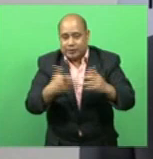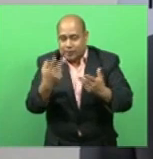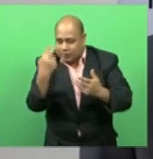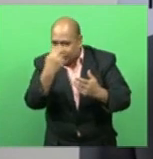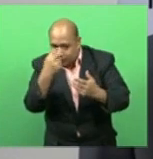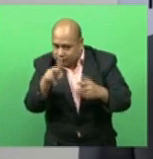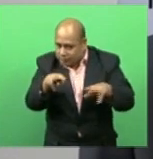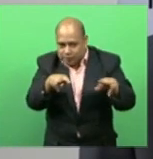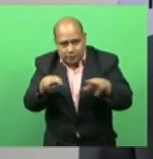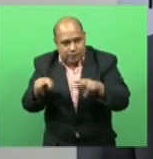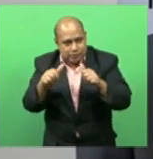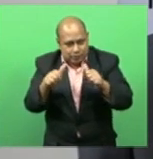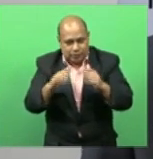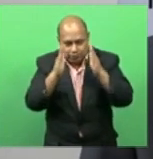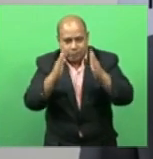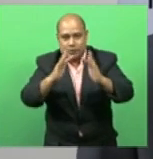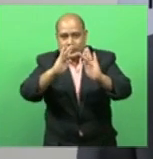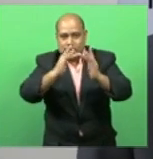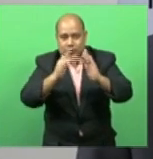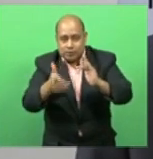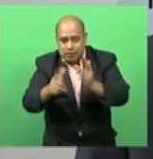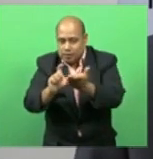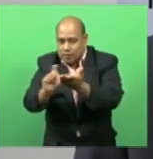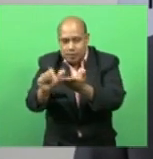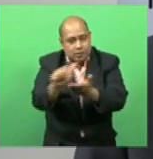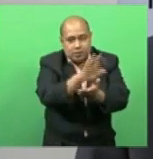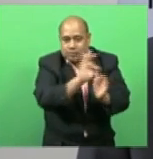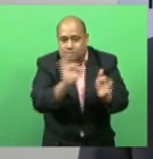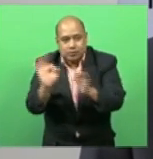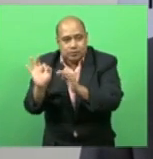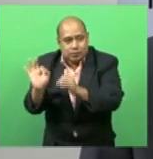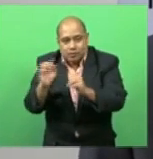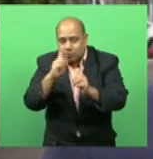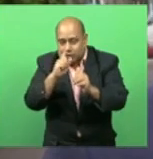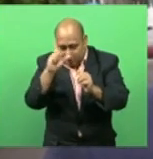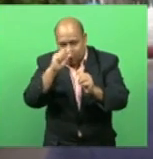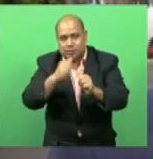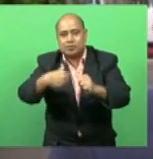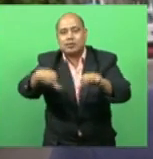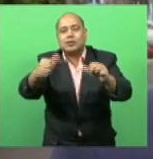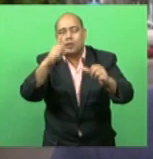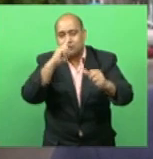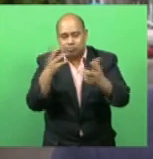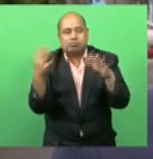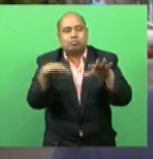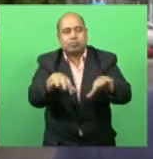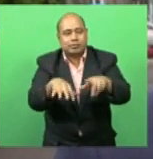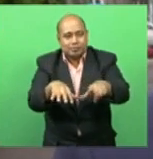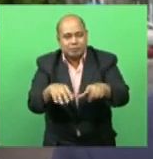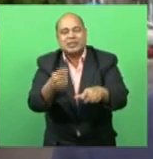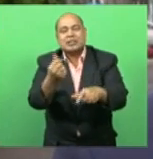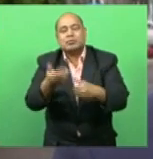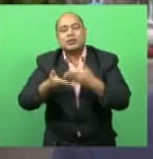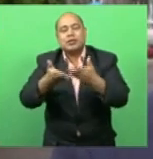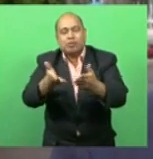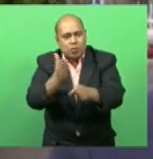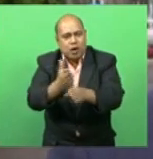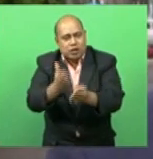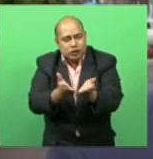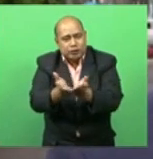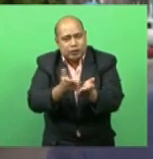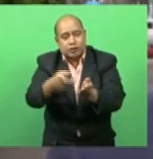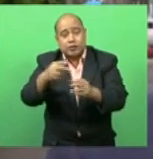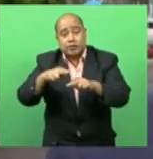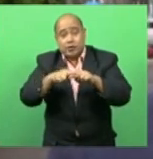optimize and give our customers the best service. Vodafone Fiji has also recorded a major surge in